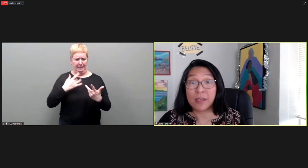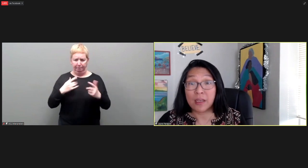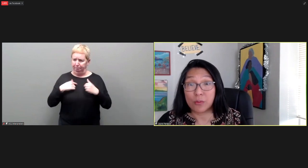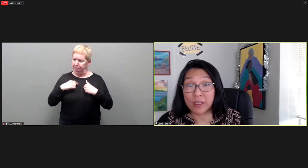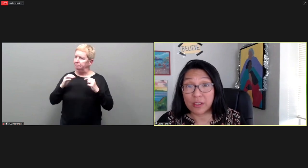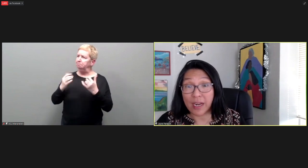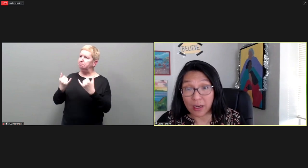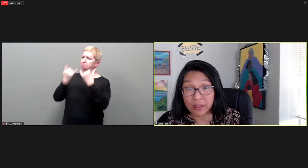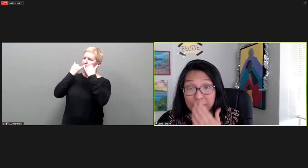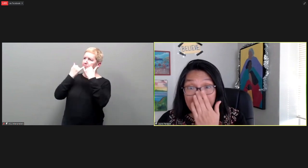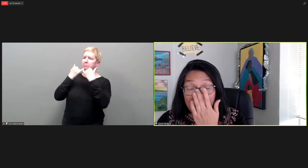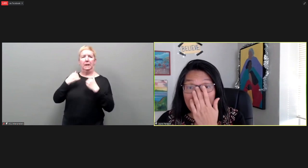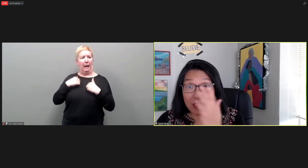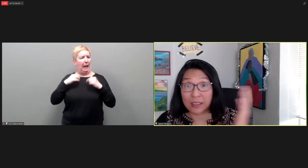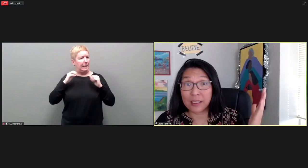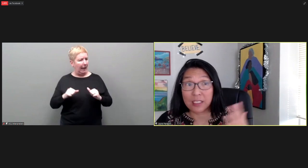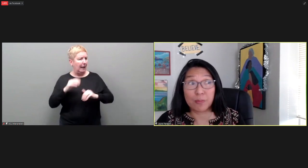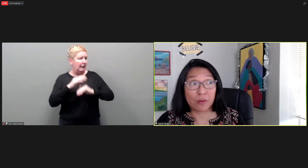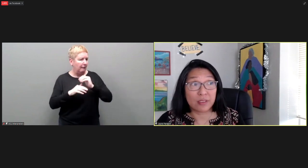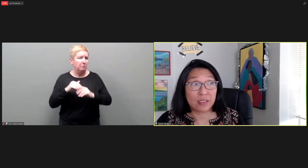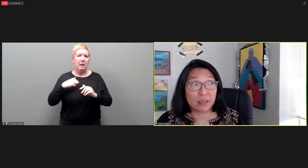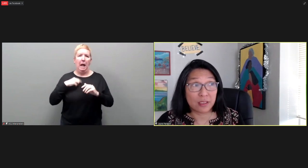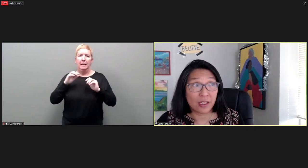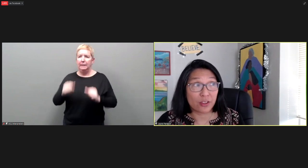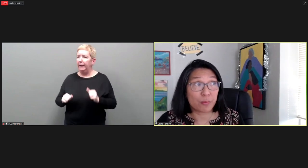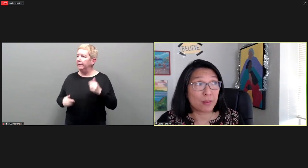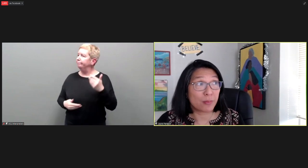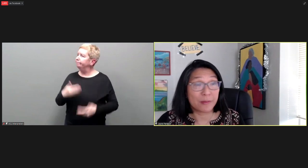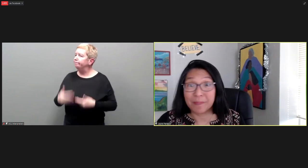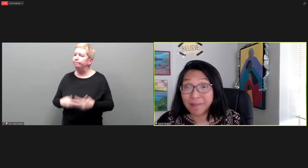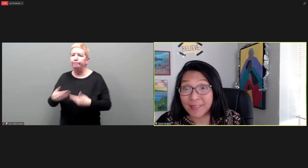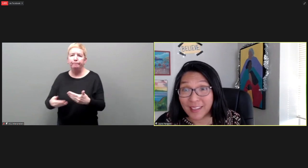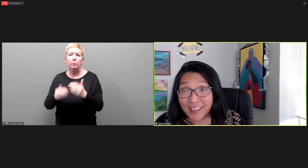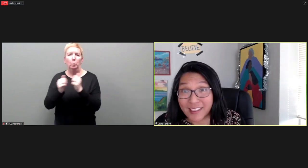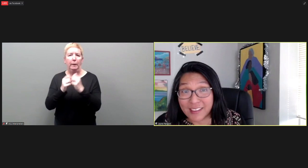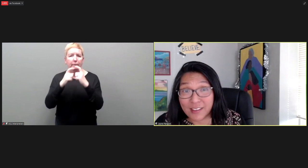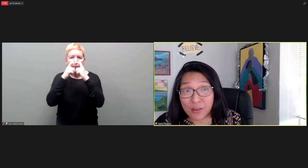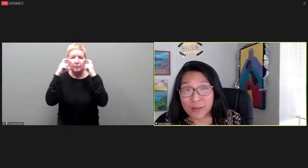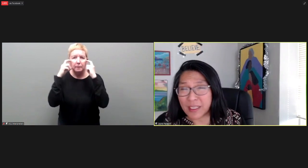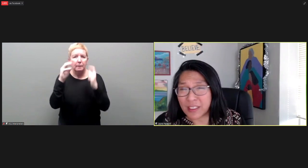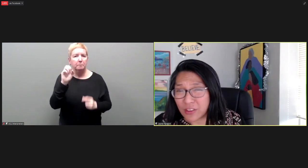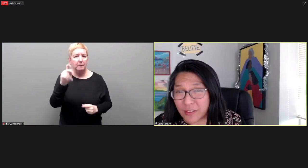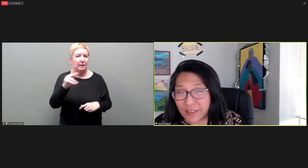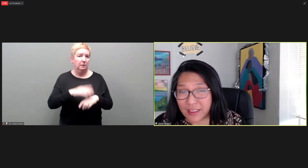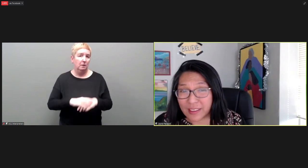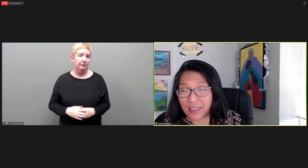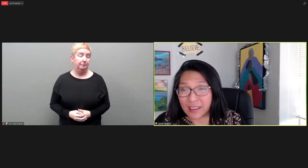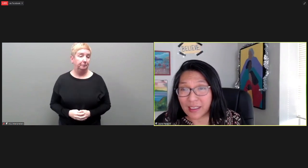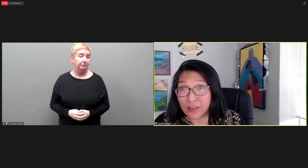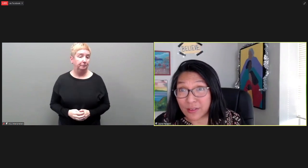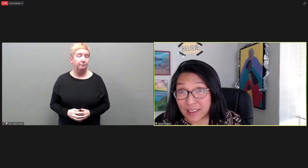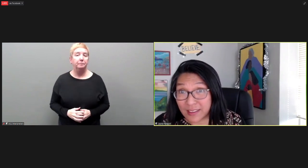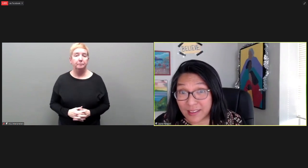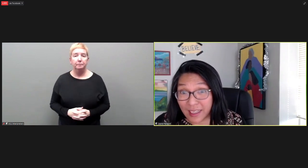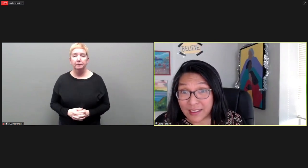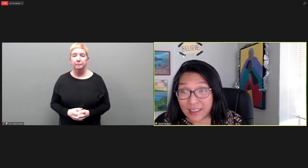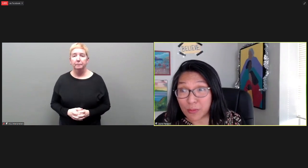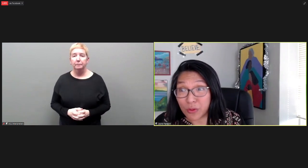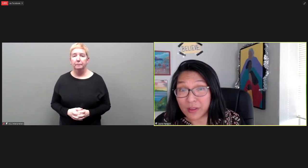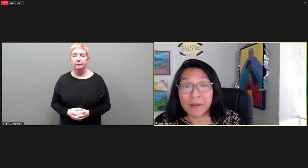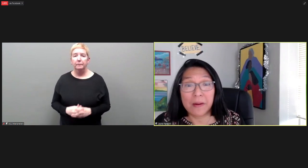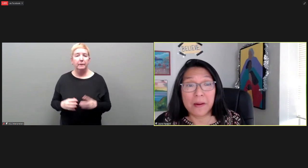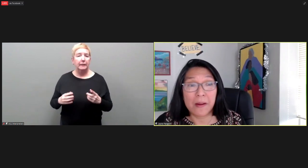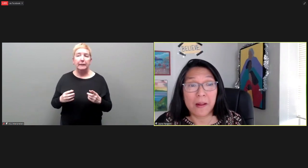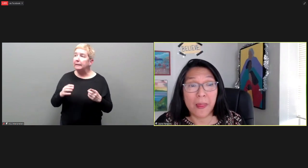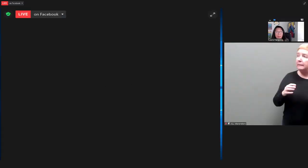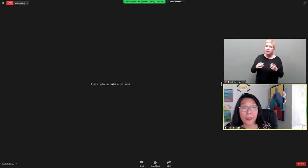time when you're out and about and exposed to other people. So I'm not sure if I don't see the slides anymore.